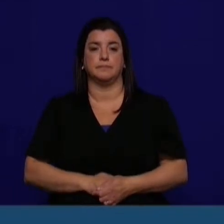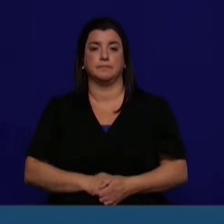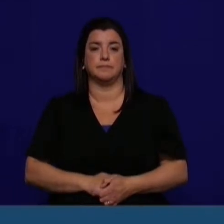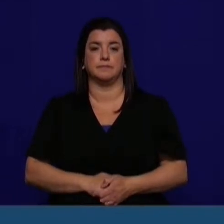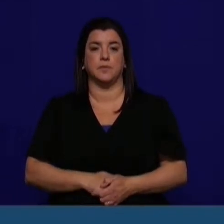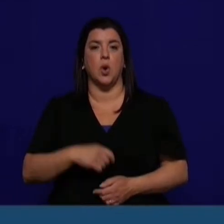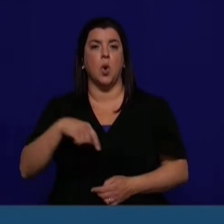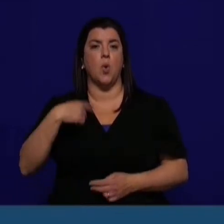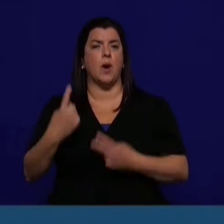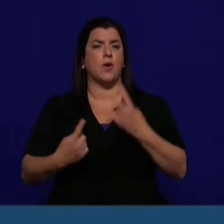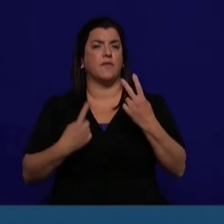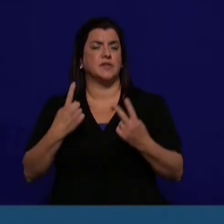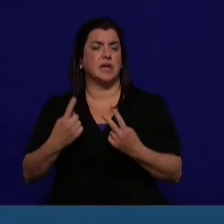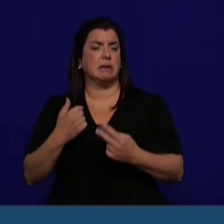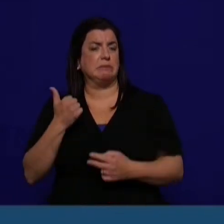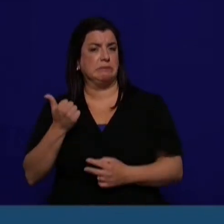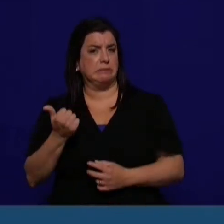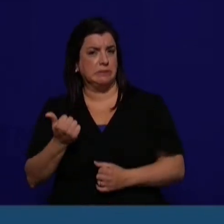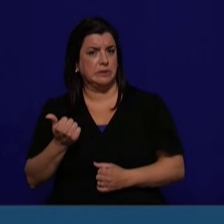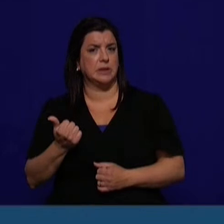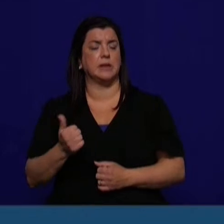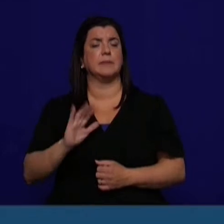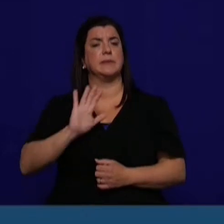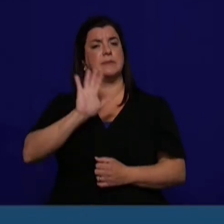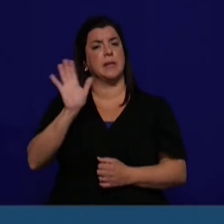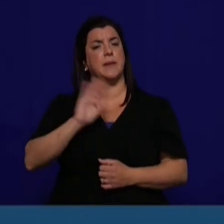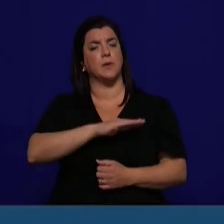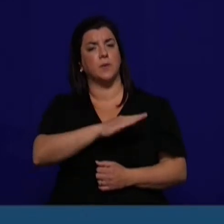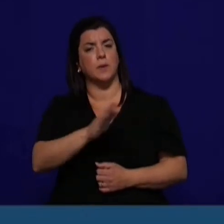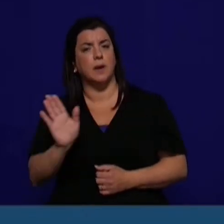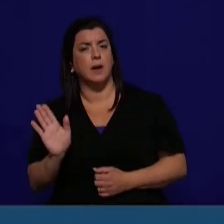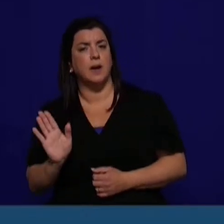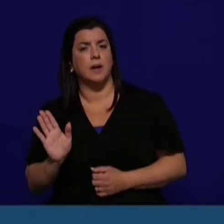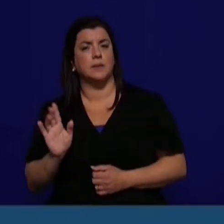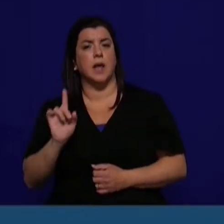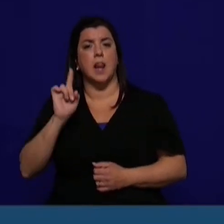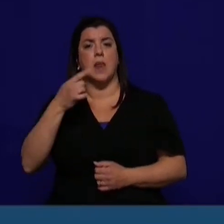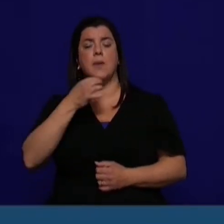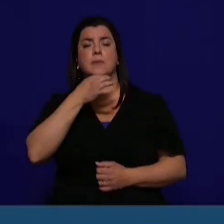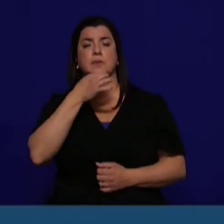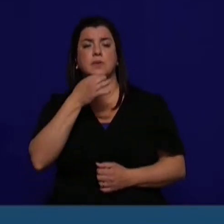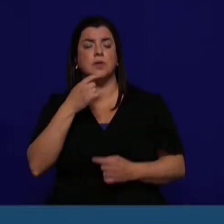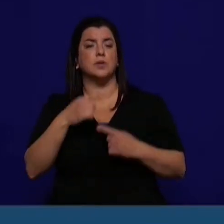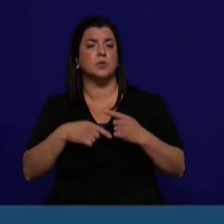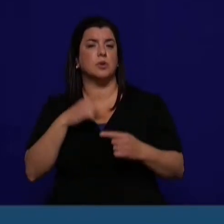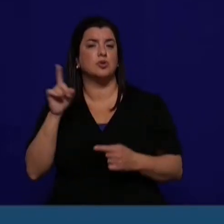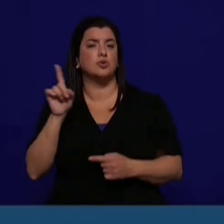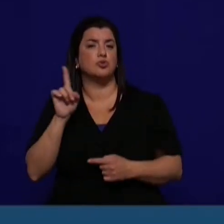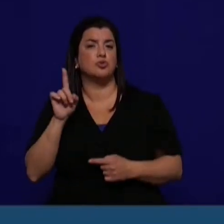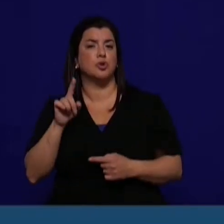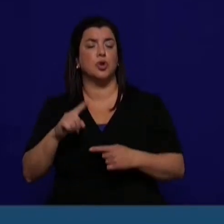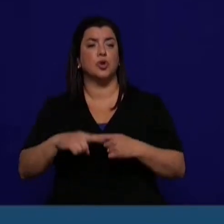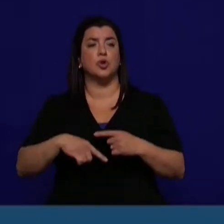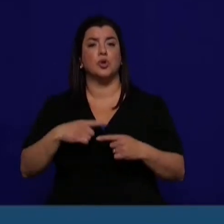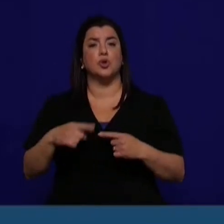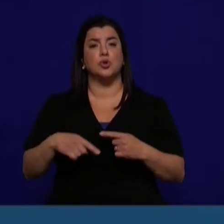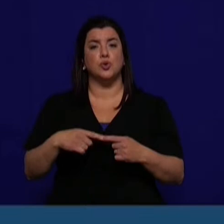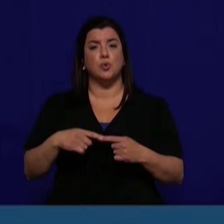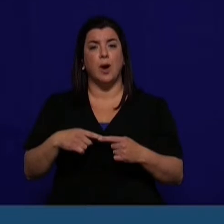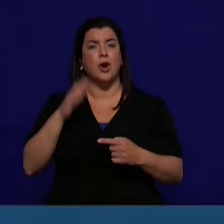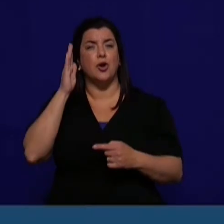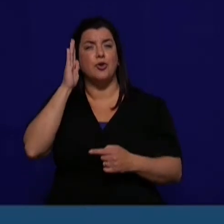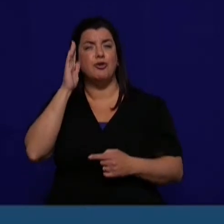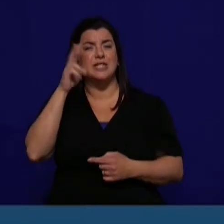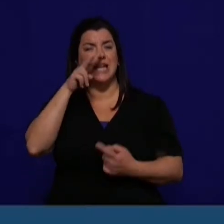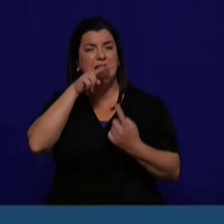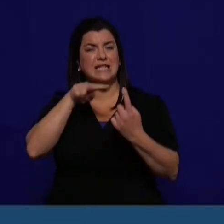tajjeb, Professur Charmin Gawci, insemmilkom l-ewwel mistoqsija tagħna llum hija dwar l-Impact Assessment Form u Risk Assessments li